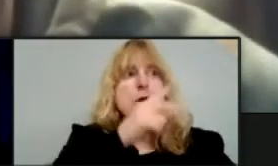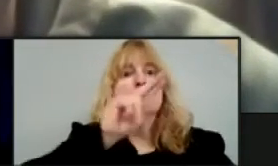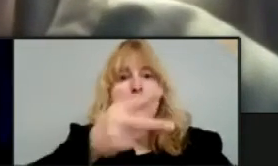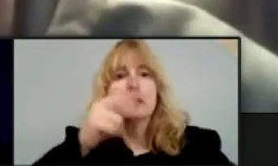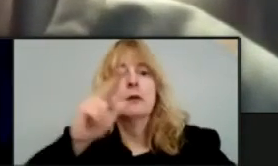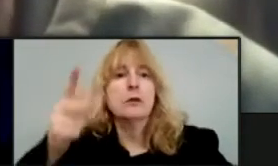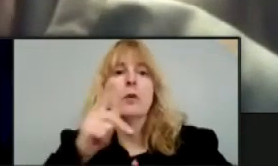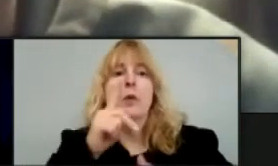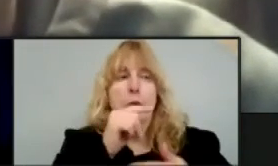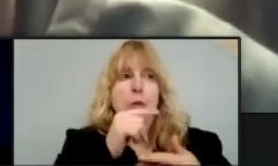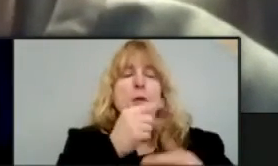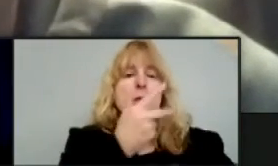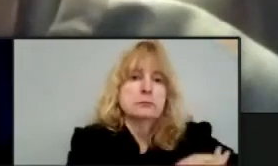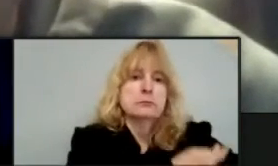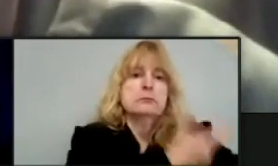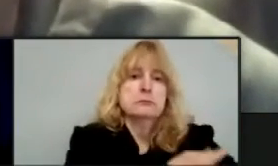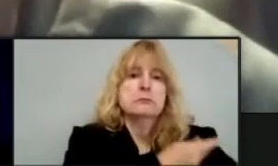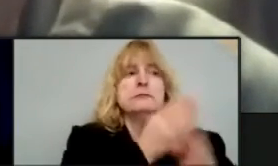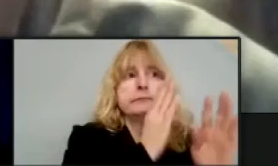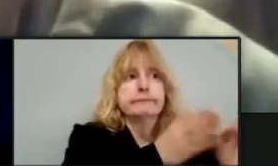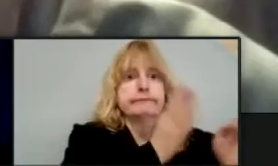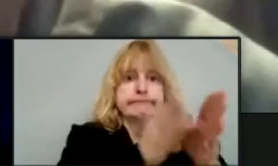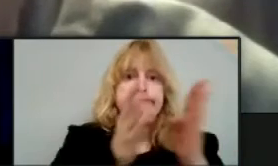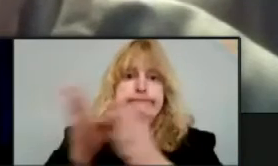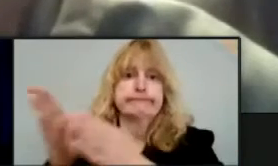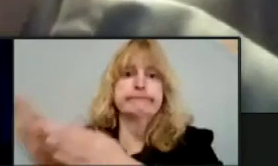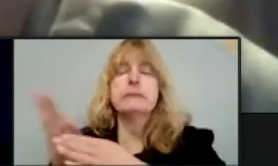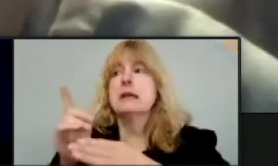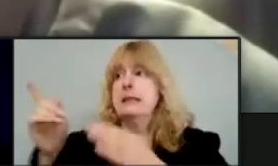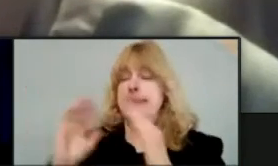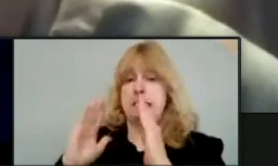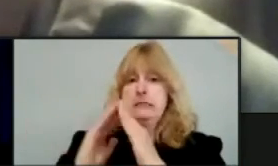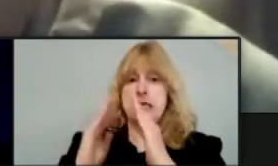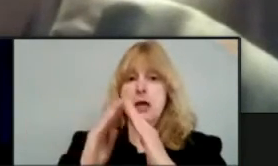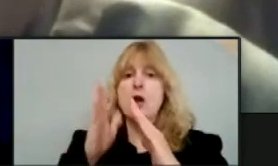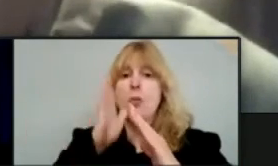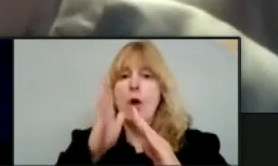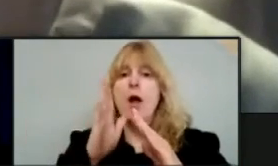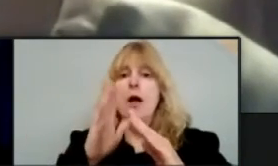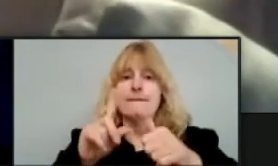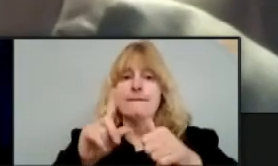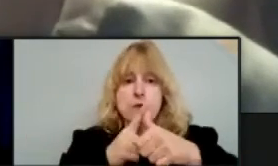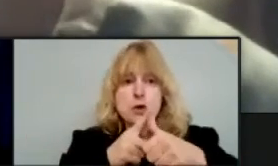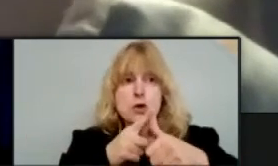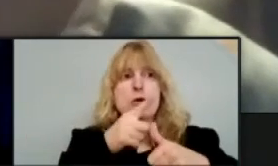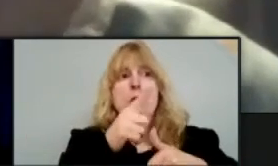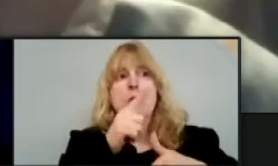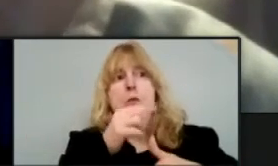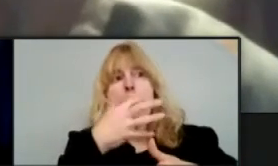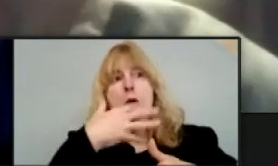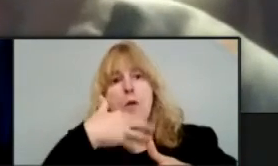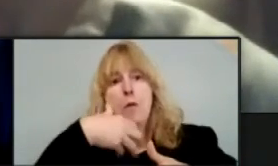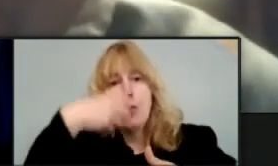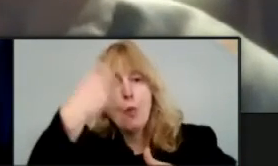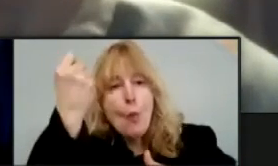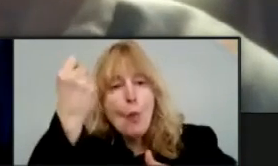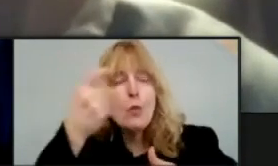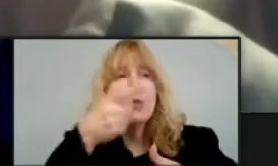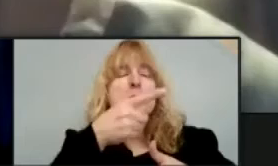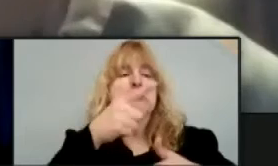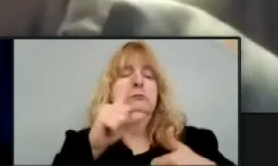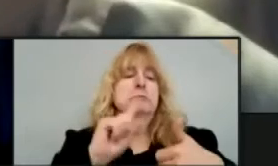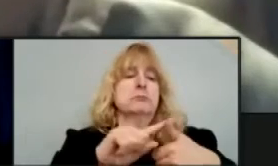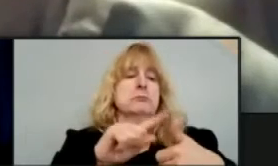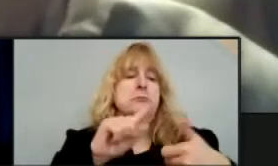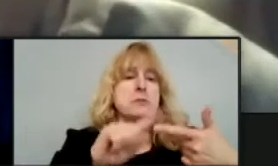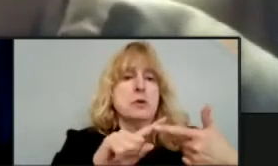own the administration of the vaccine to the elderly in the city, to the homeless,